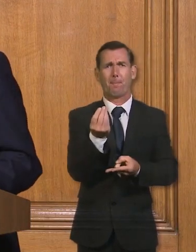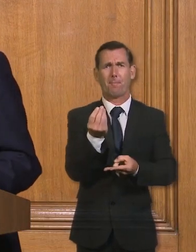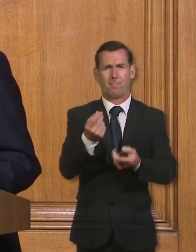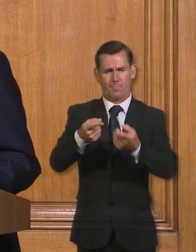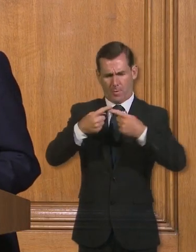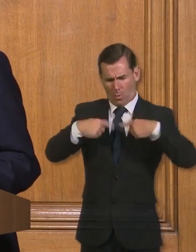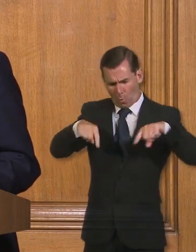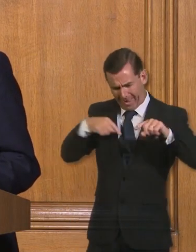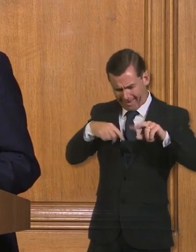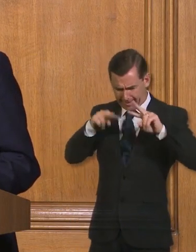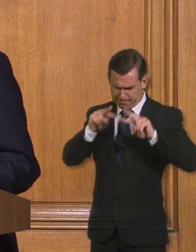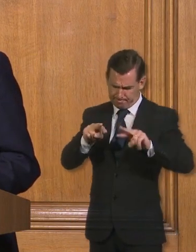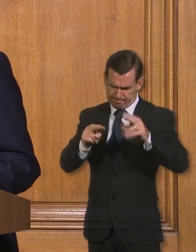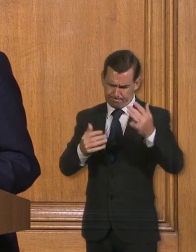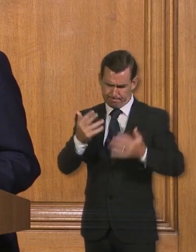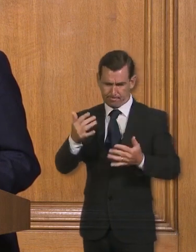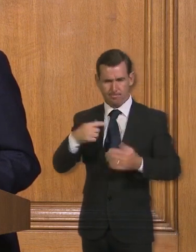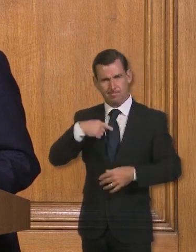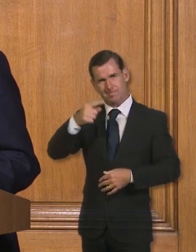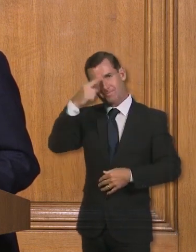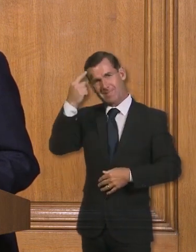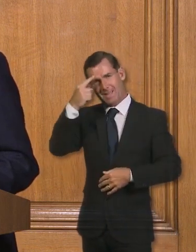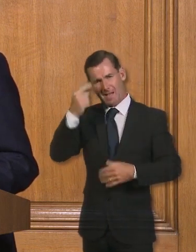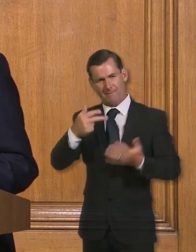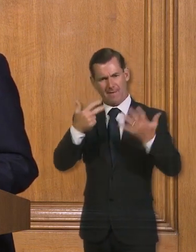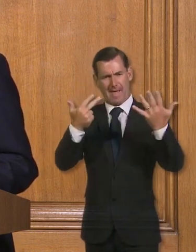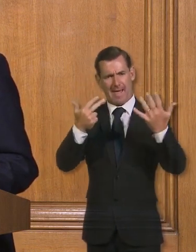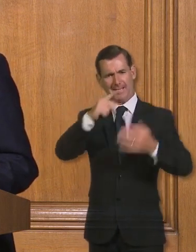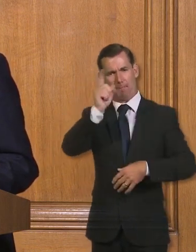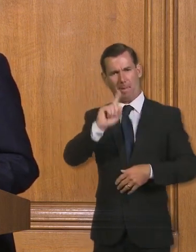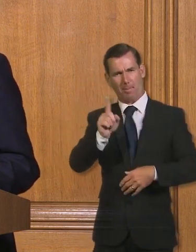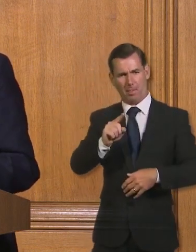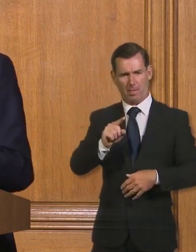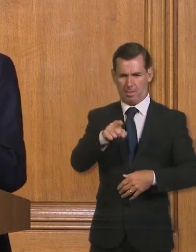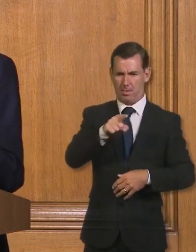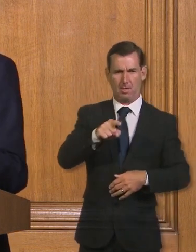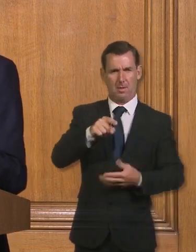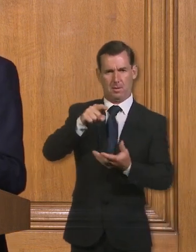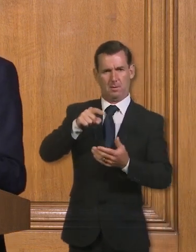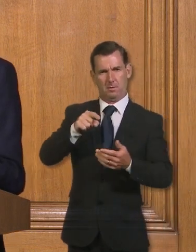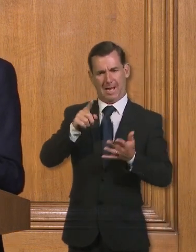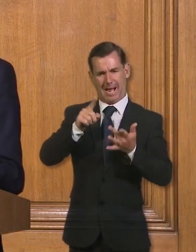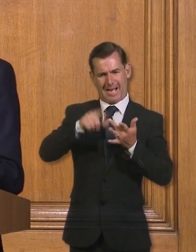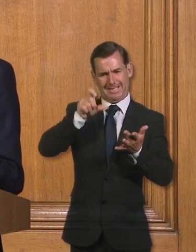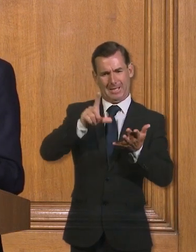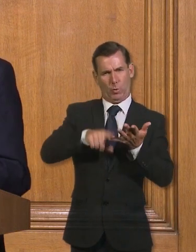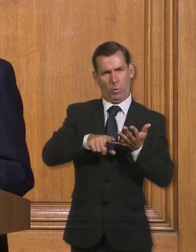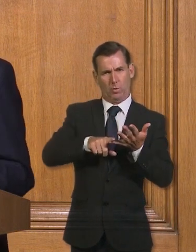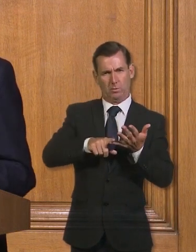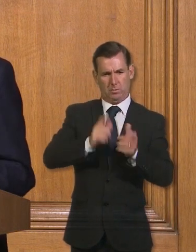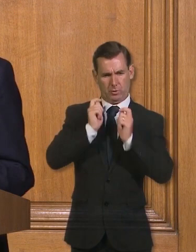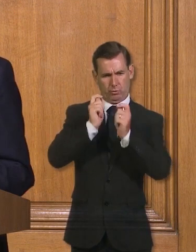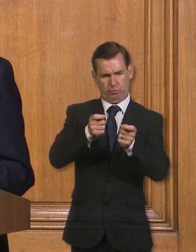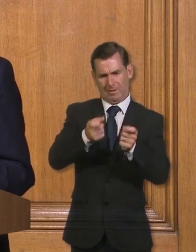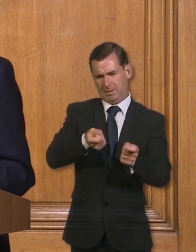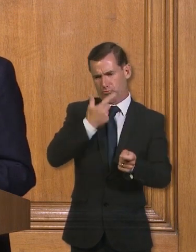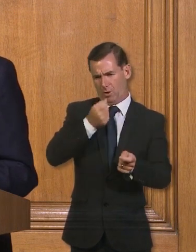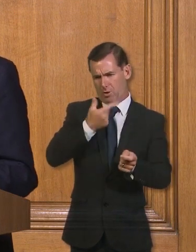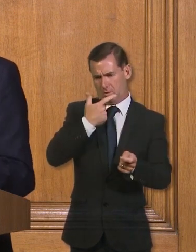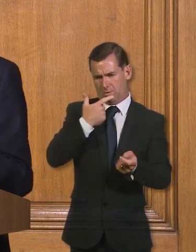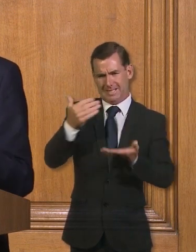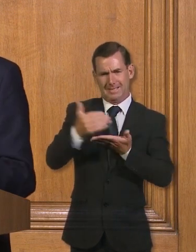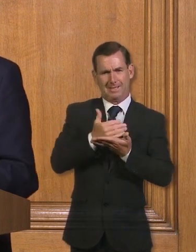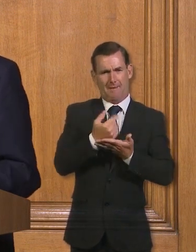8 patients in intensive care with this drug, we'll save 1 life. And the total cost of treating all 8 patients is only about